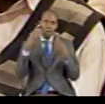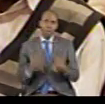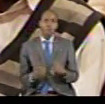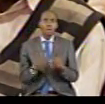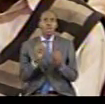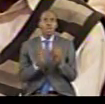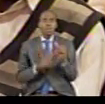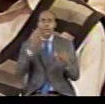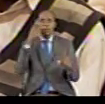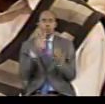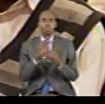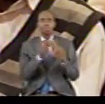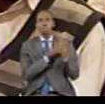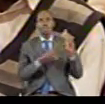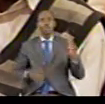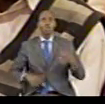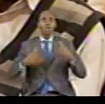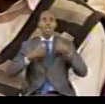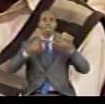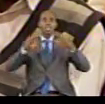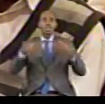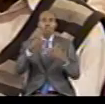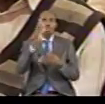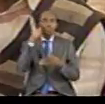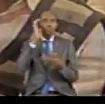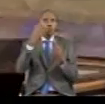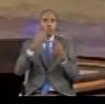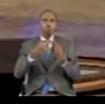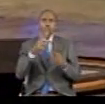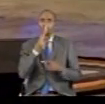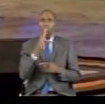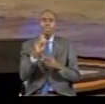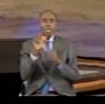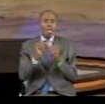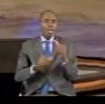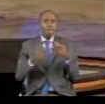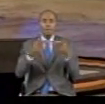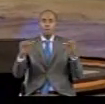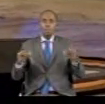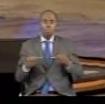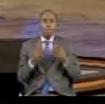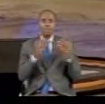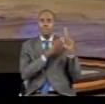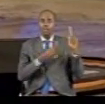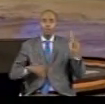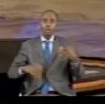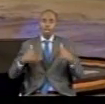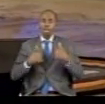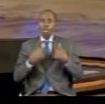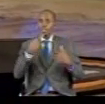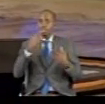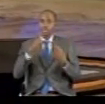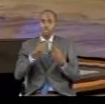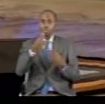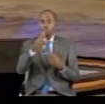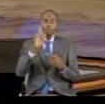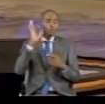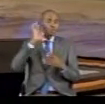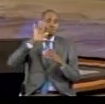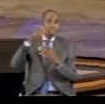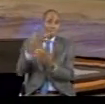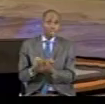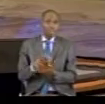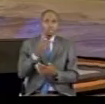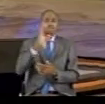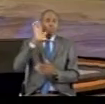promise the Lord has given you will be fulfilled. Every place the Lord has ordained you will get to, you